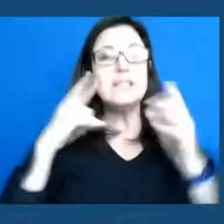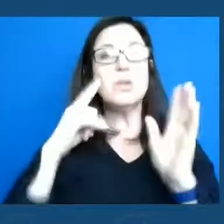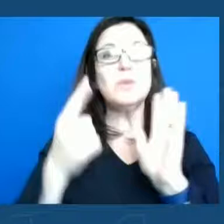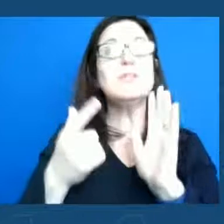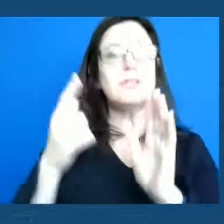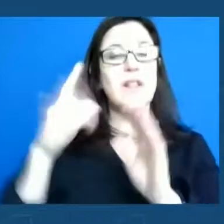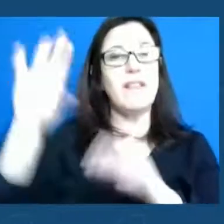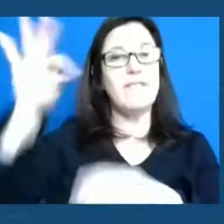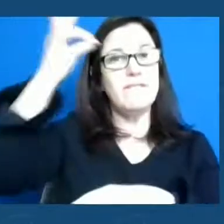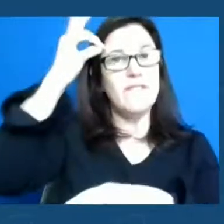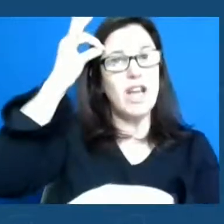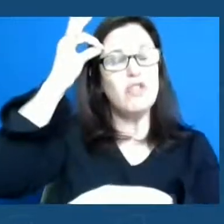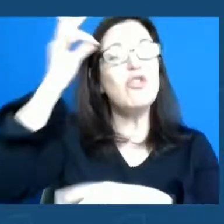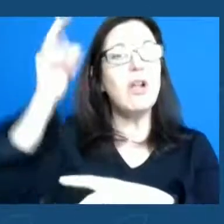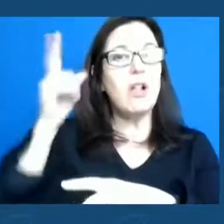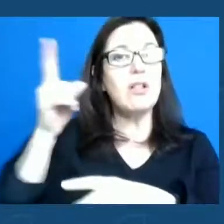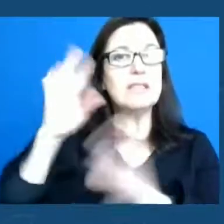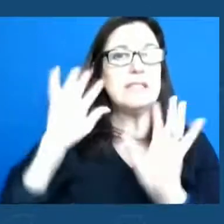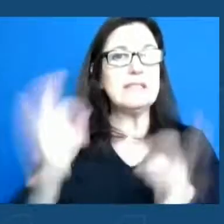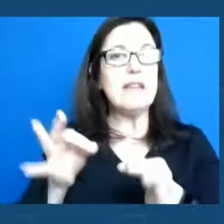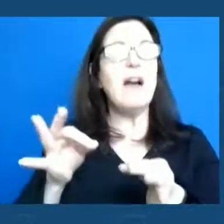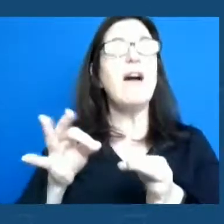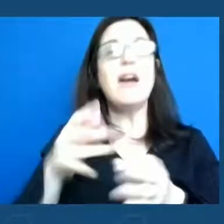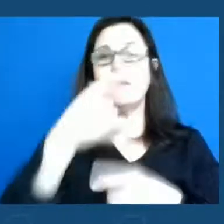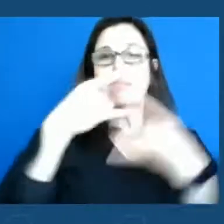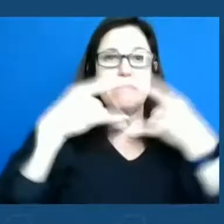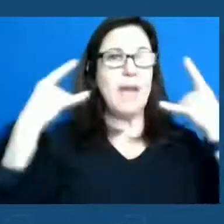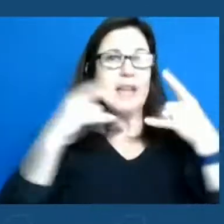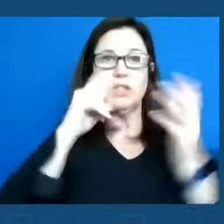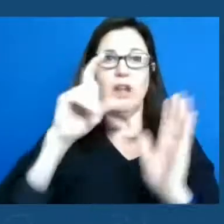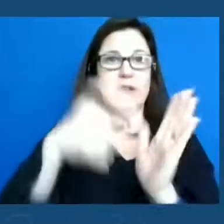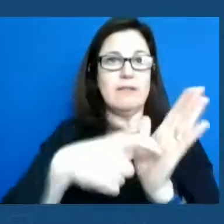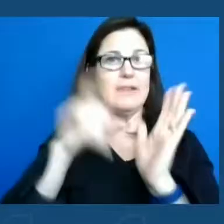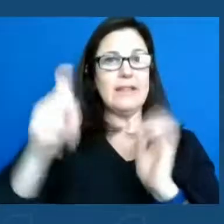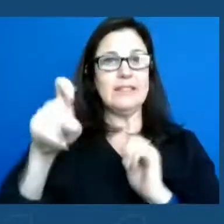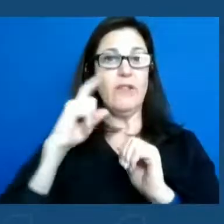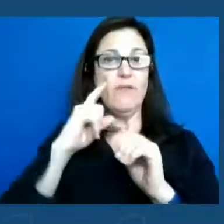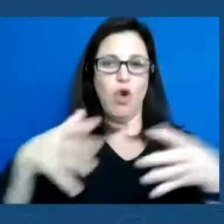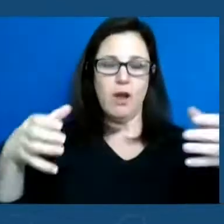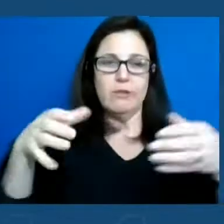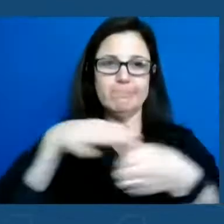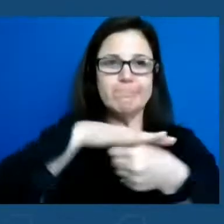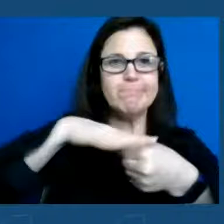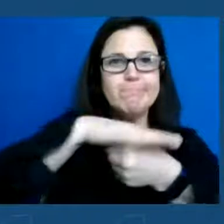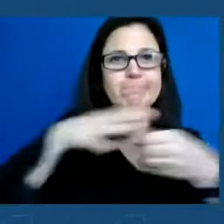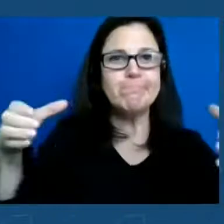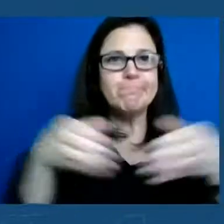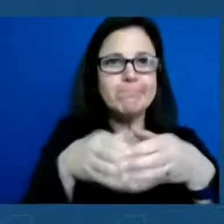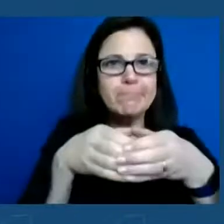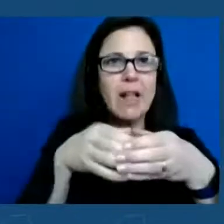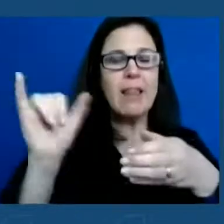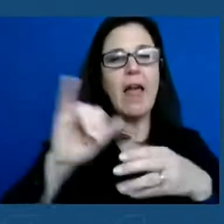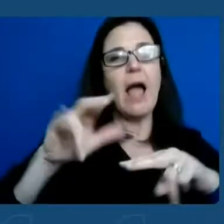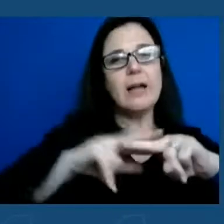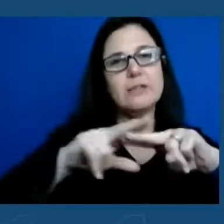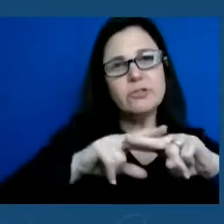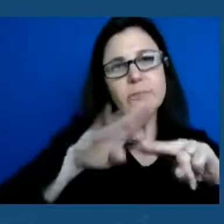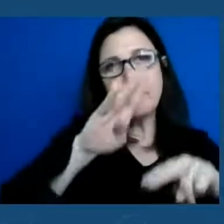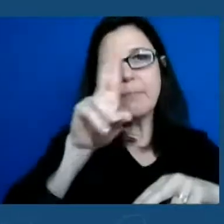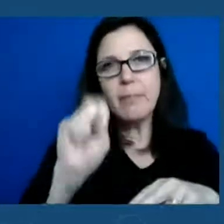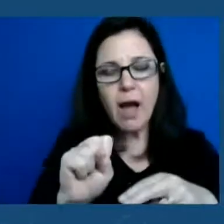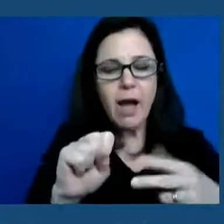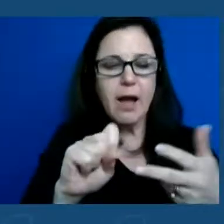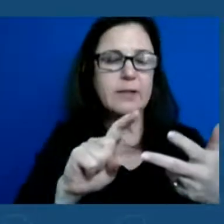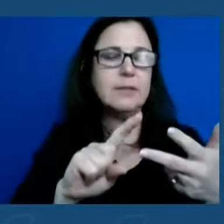federal government that masks were no longer needed in very congested settings like public transit, our buses, New York City,